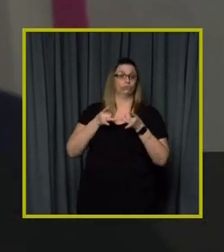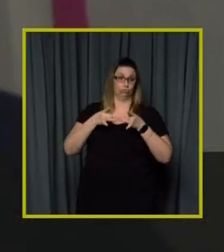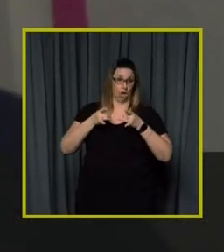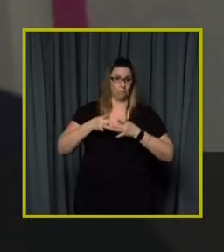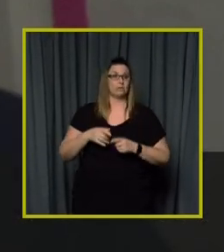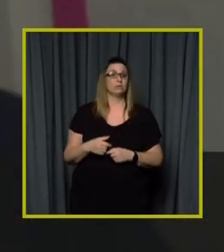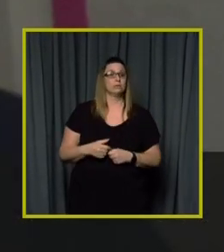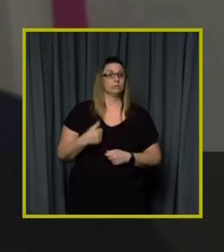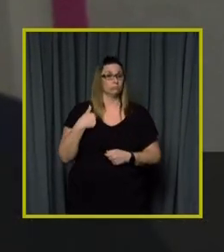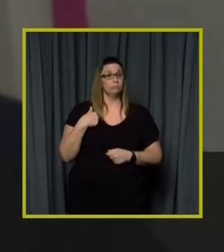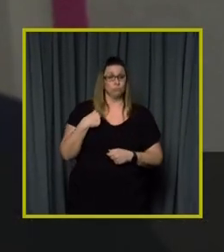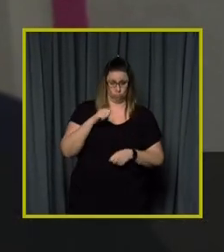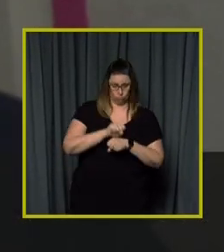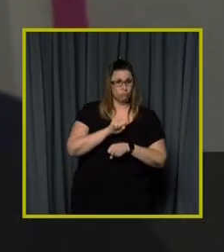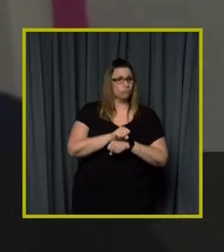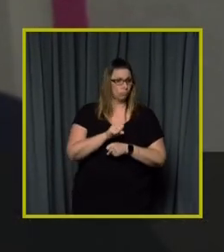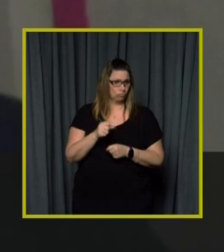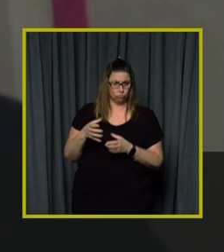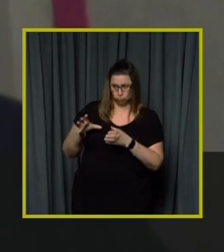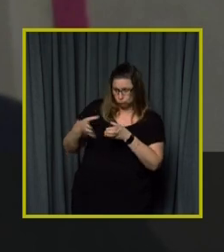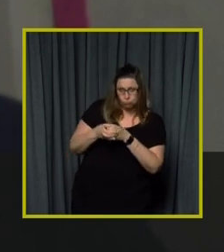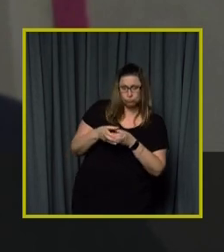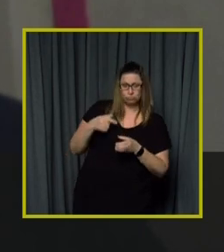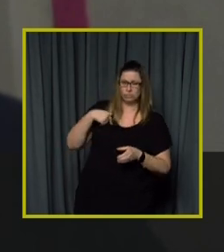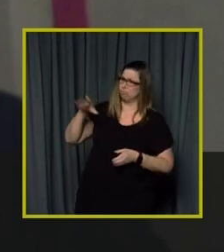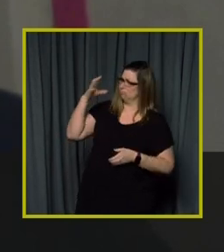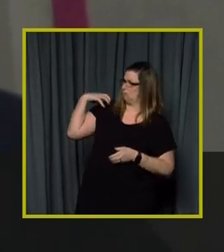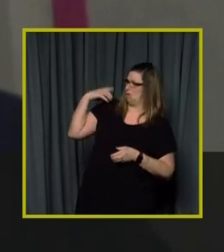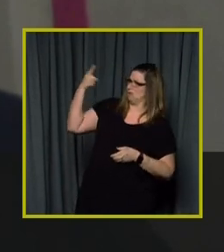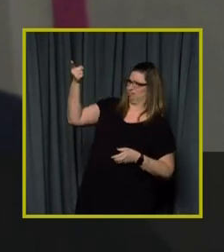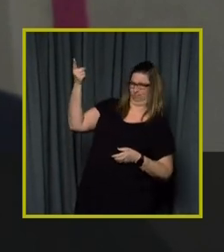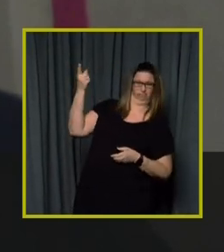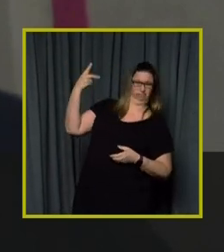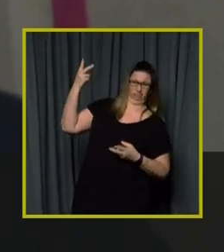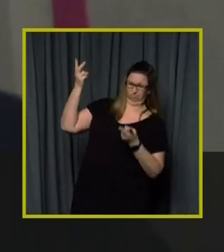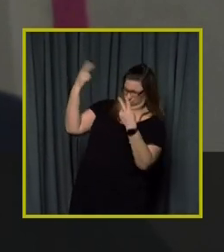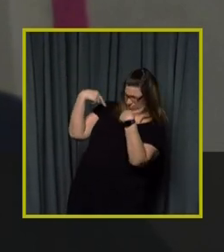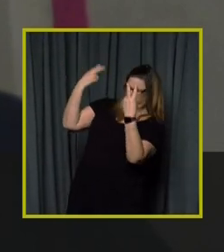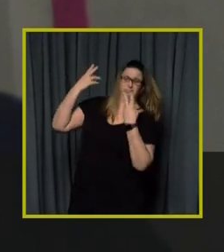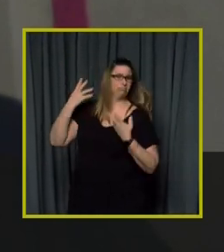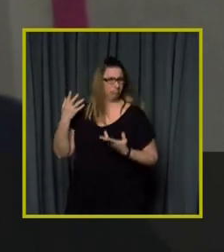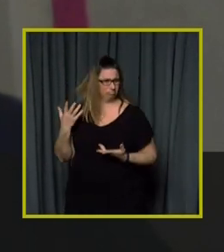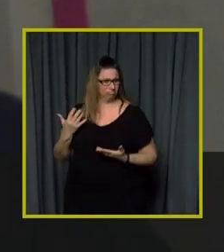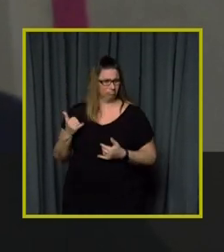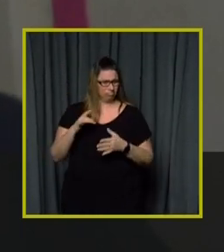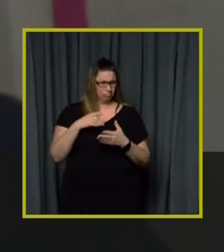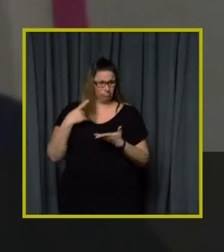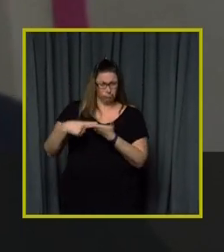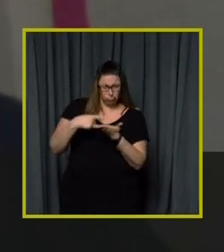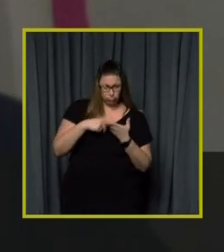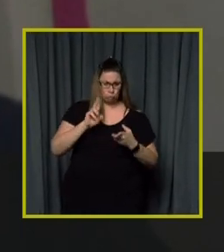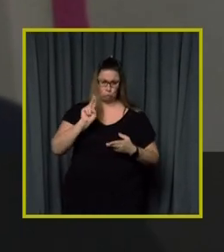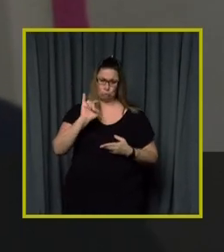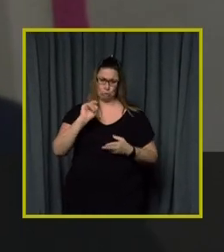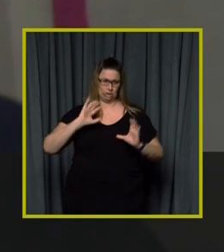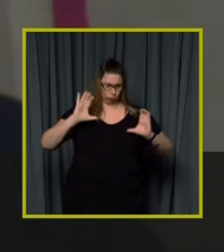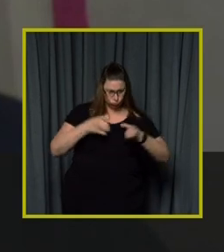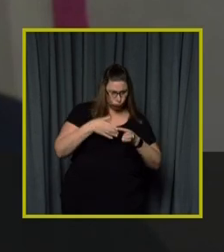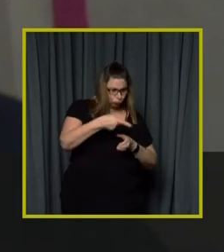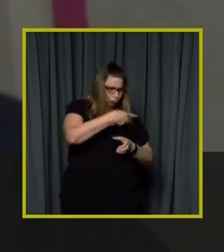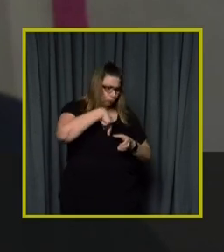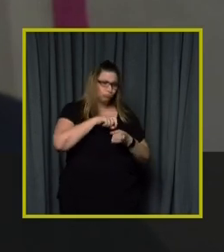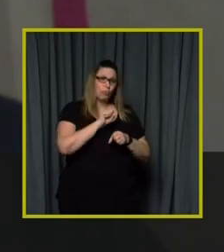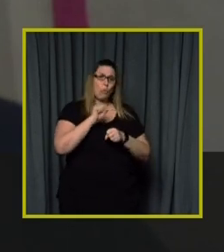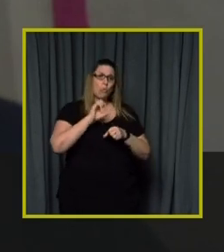union because we were frustrated about the disrespect from the host management. I'm 24 years old and